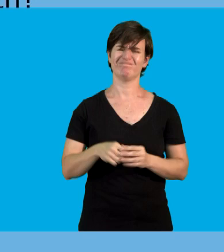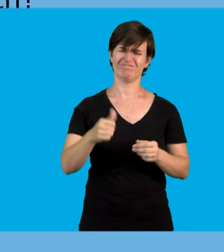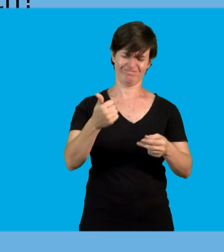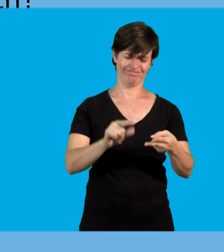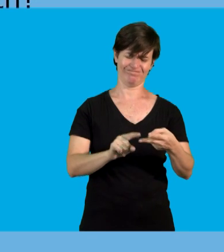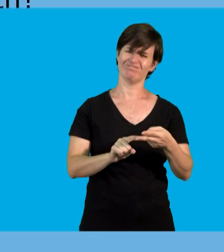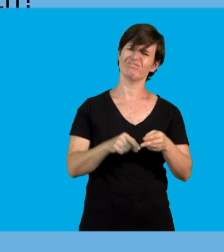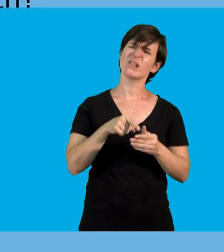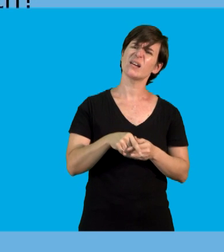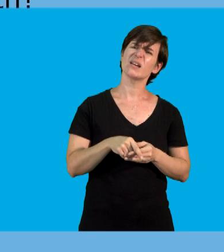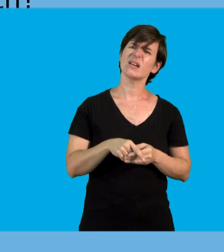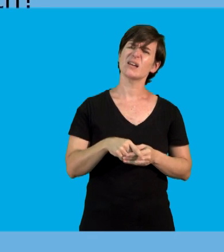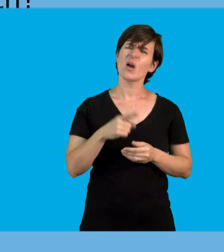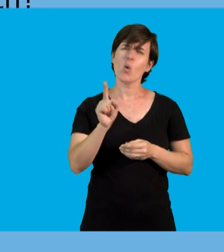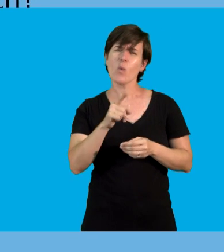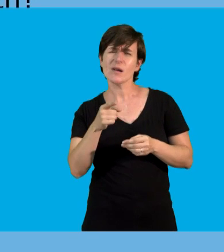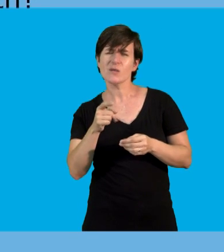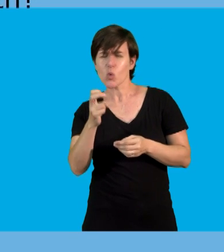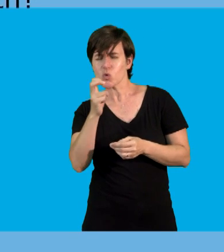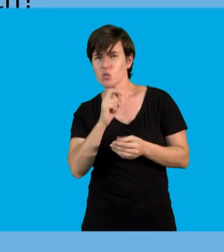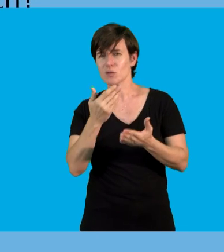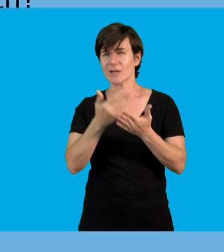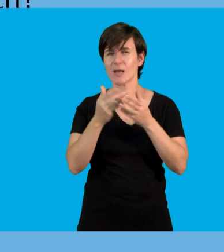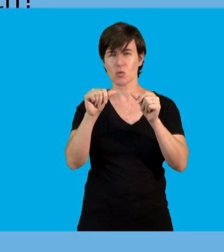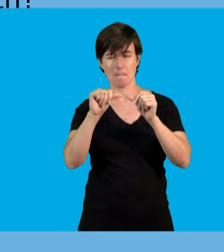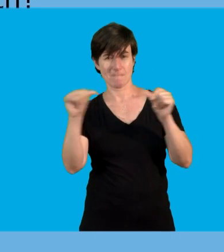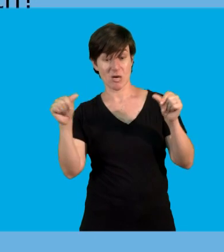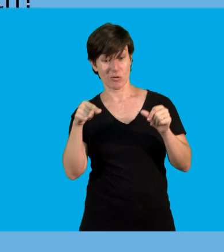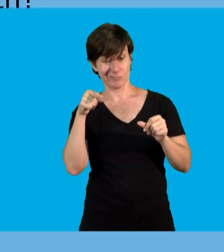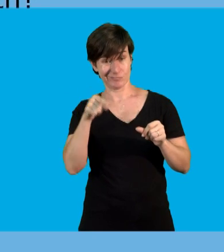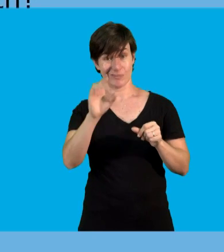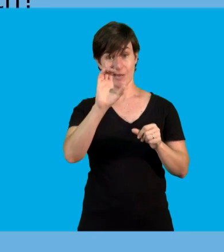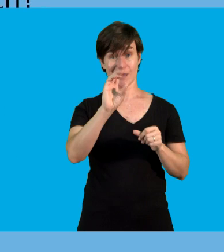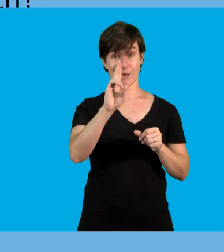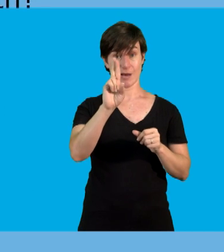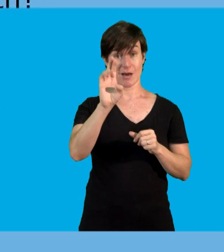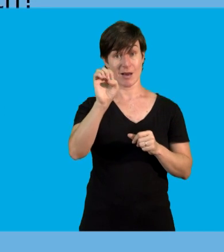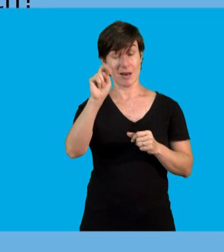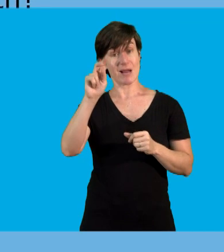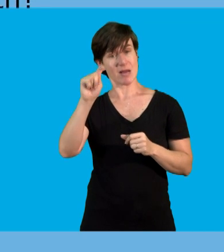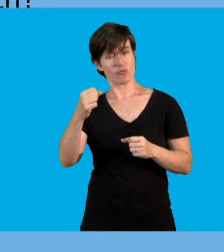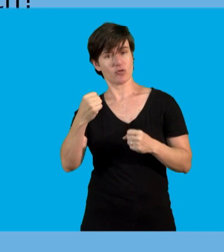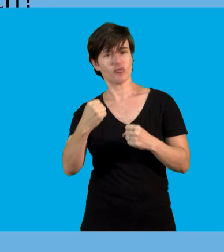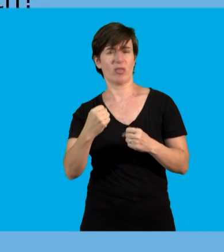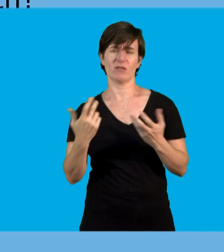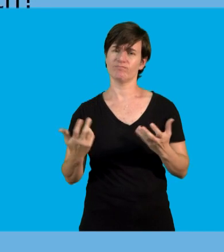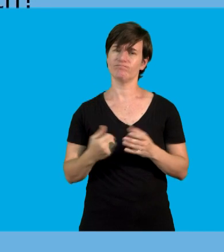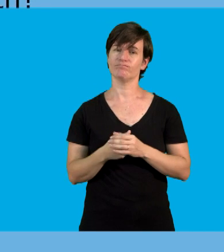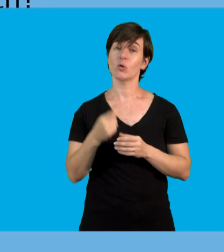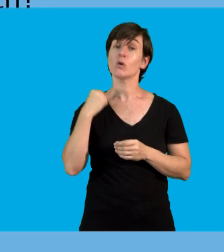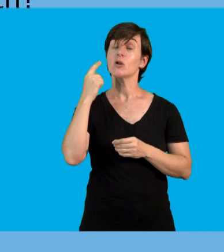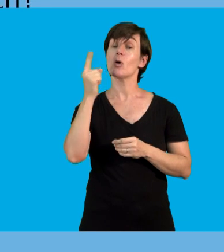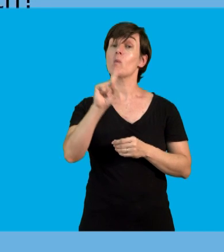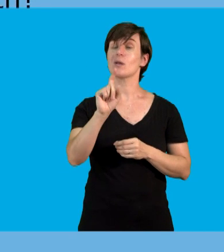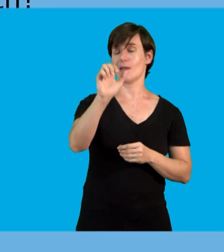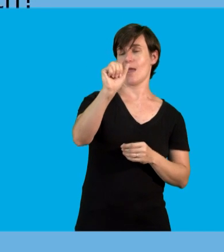is asking us what instrument is used to measure current strength. So the instrument that we use to measure the current